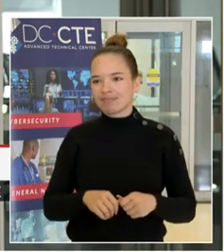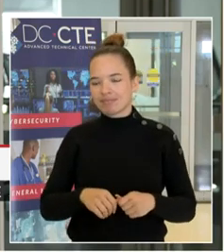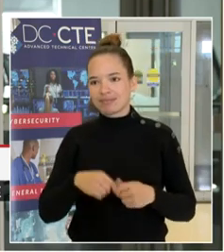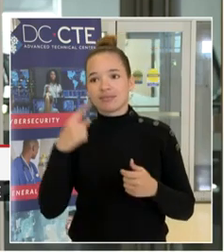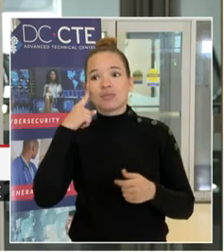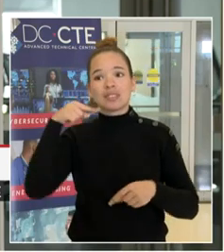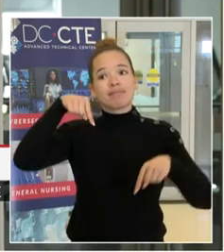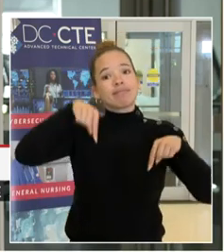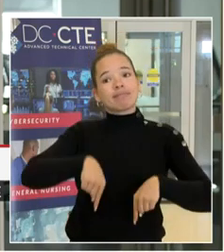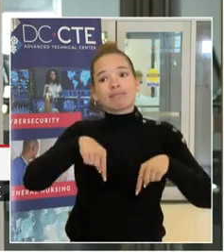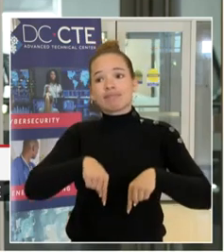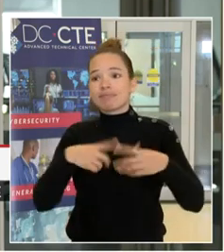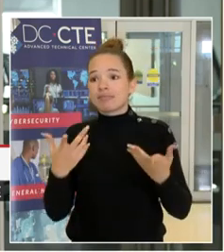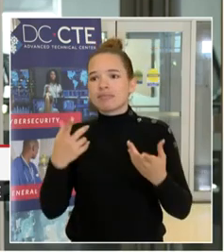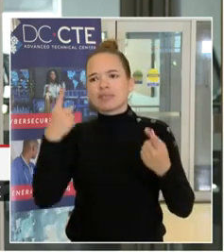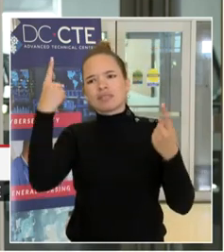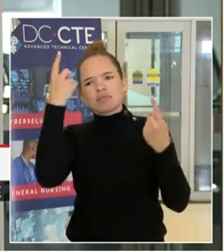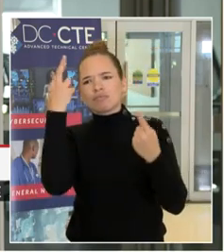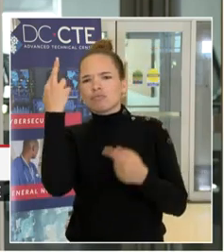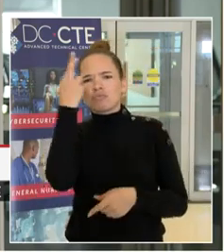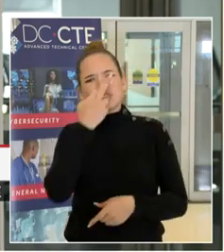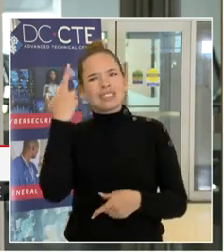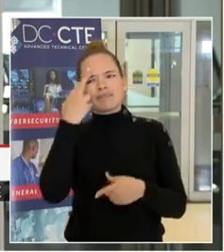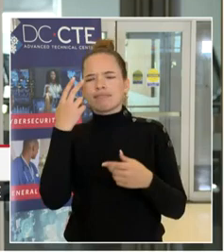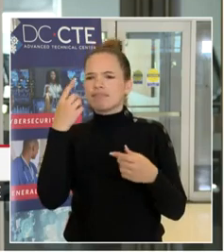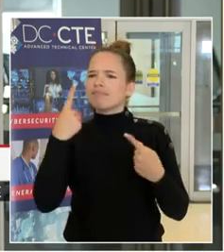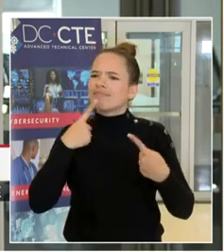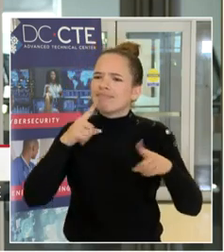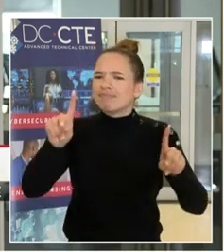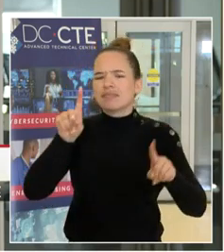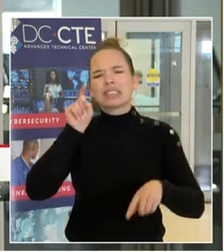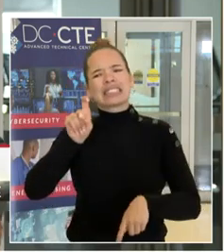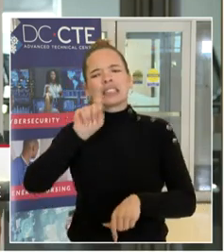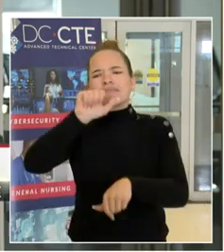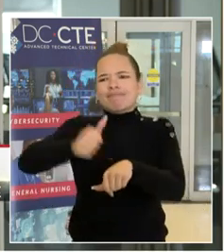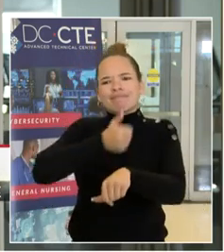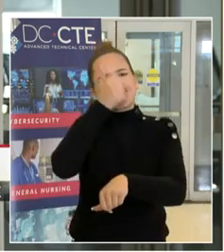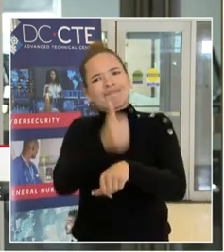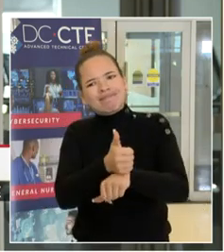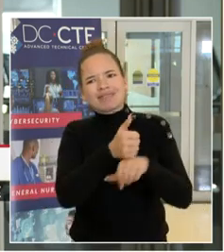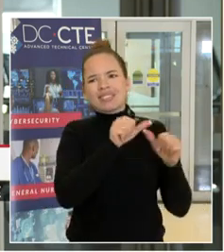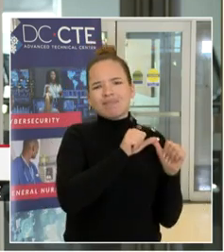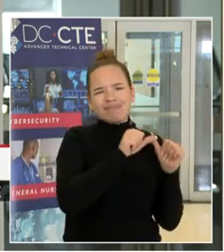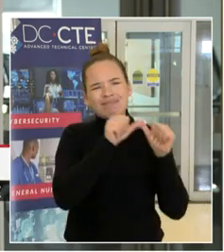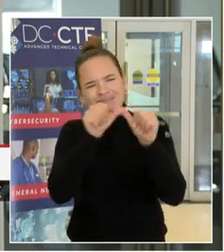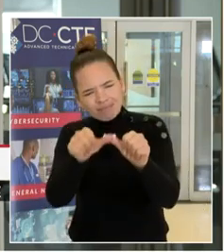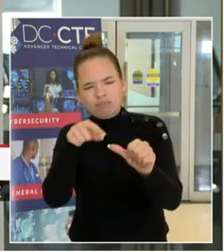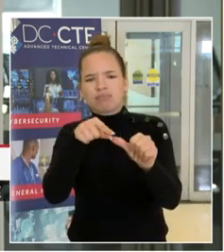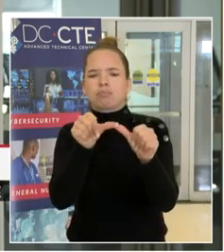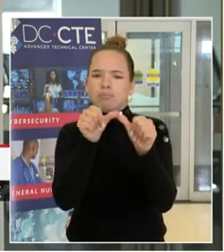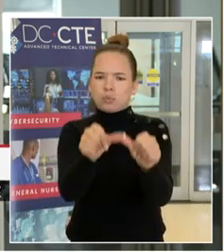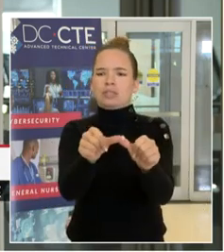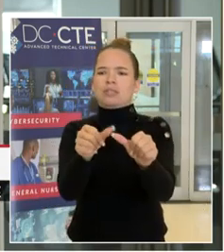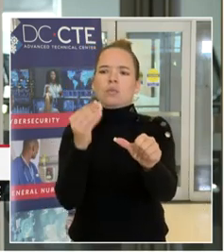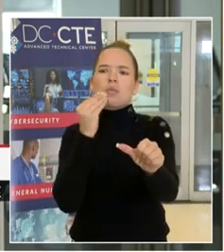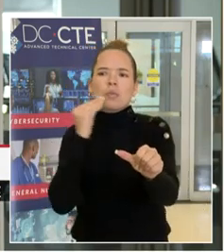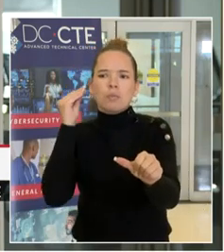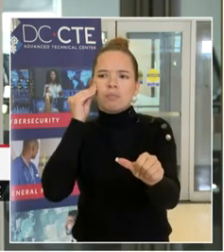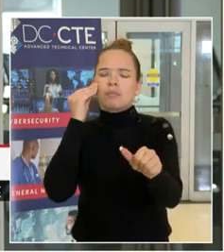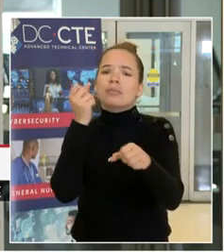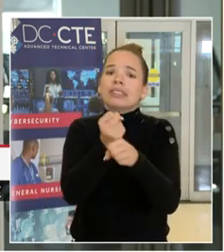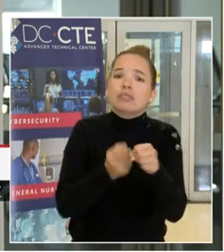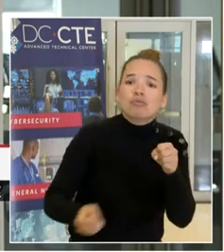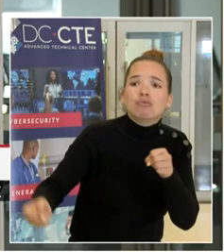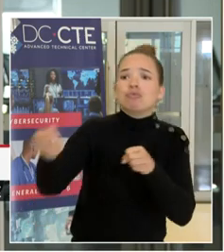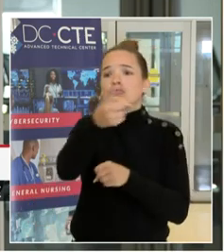we will need a permanent home for ATC. In next school year, the ATC will be moving to a